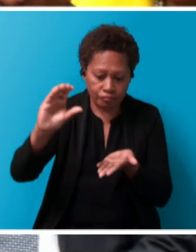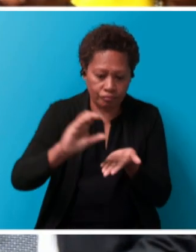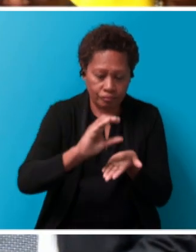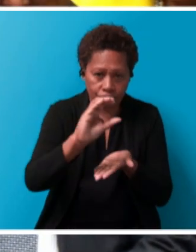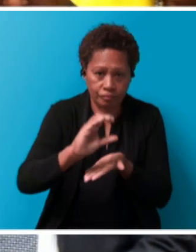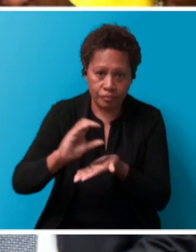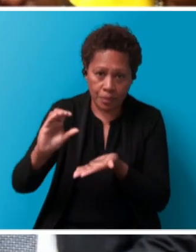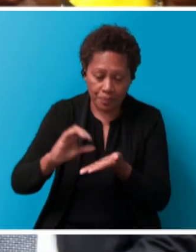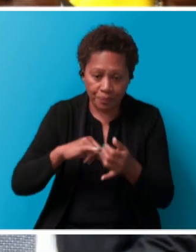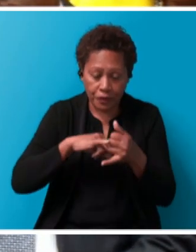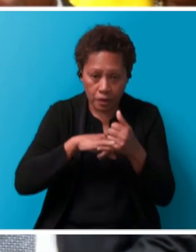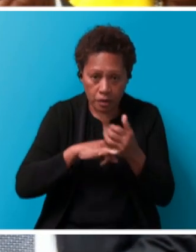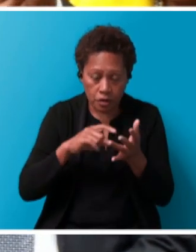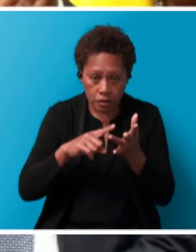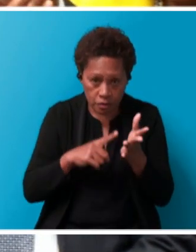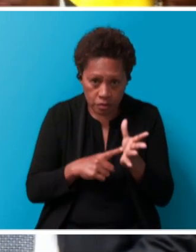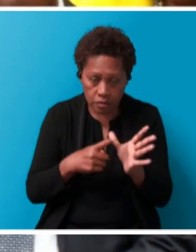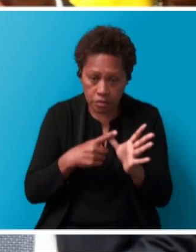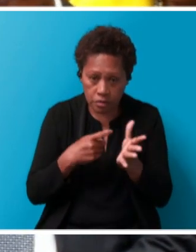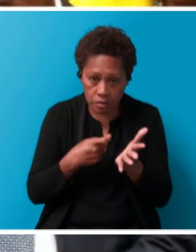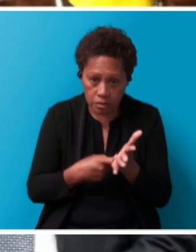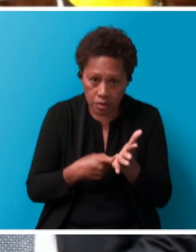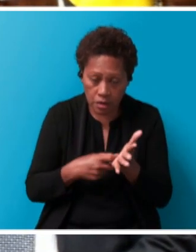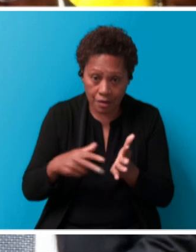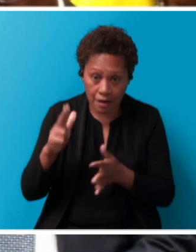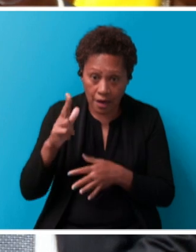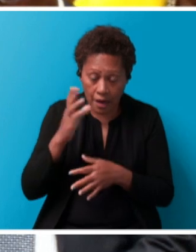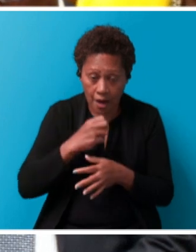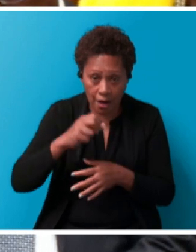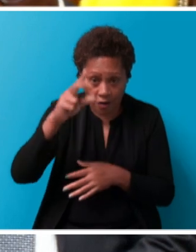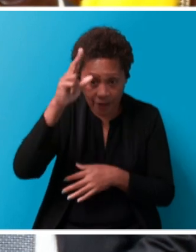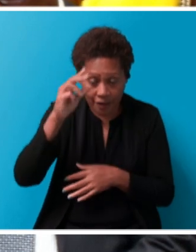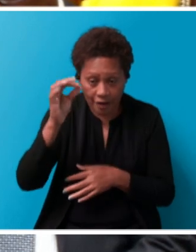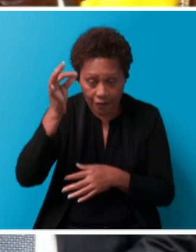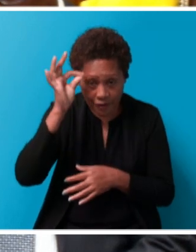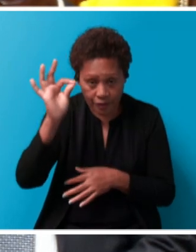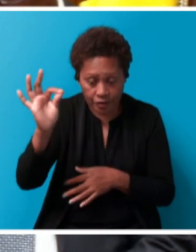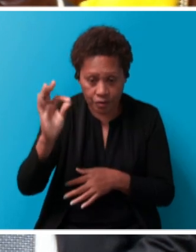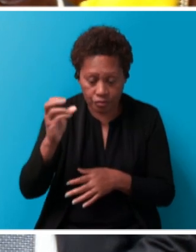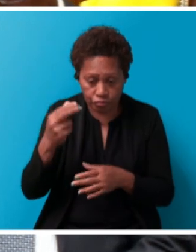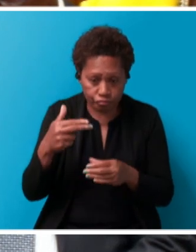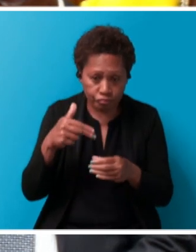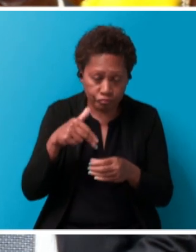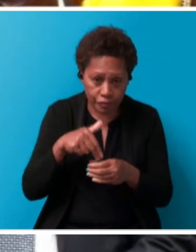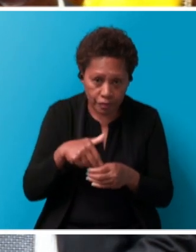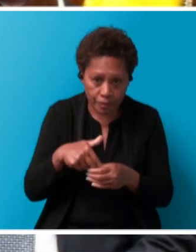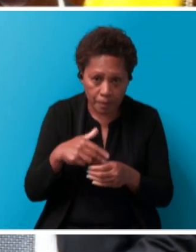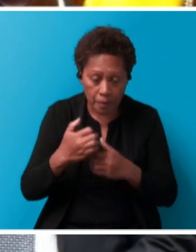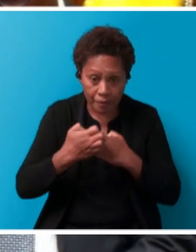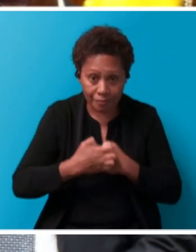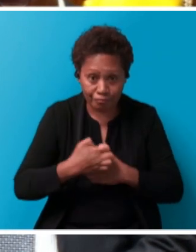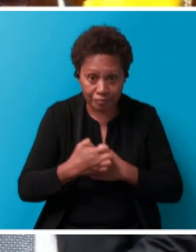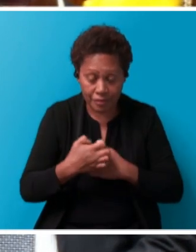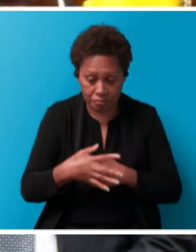in Lakemba, Kandavu, and Rotuma to implement the existing diesel generator or supplement the